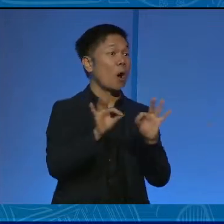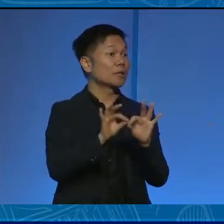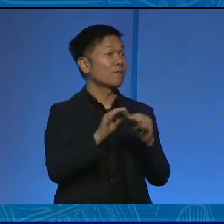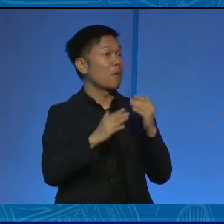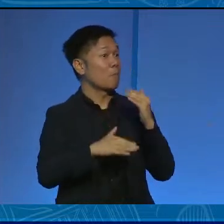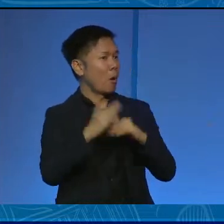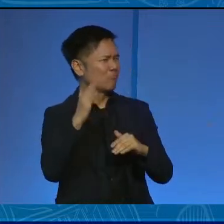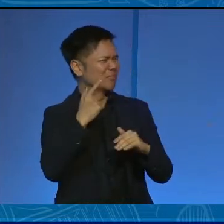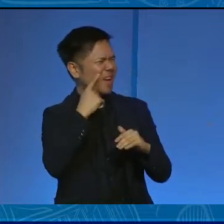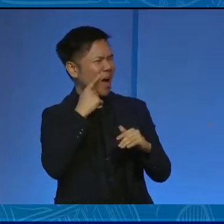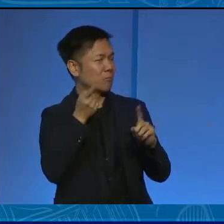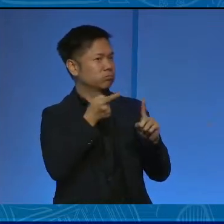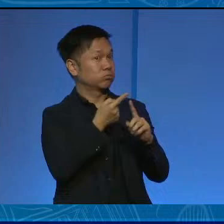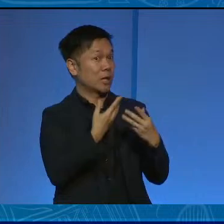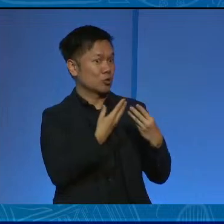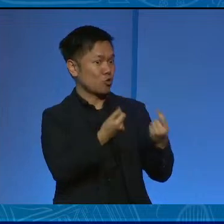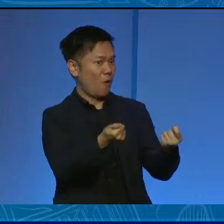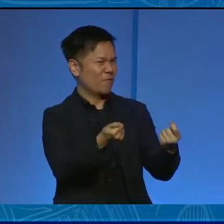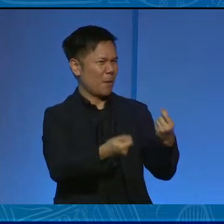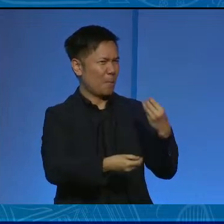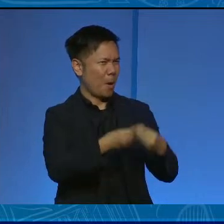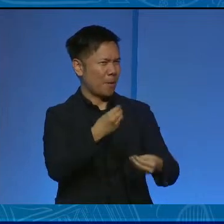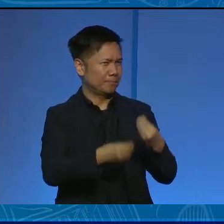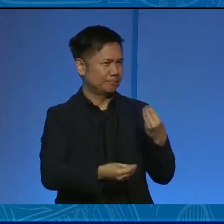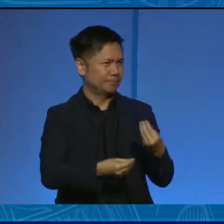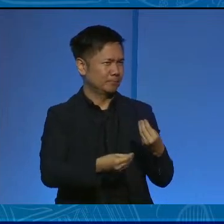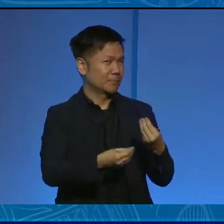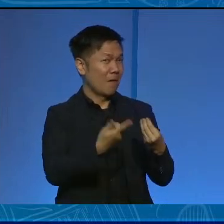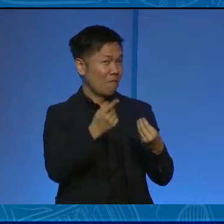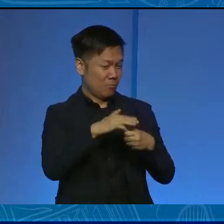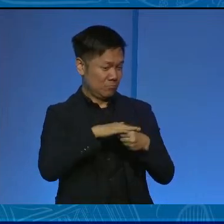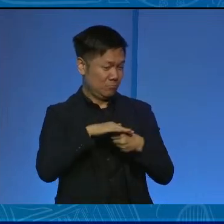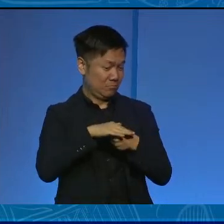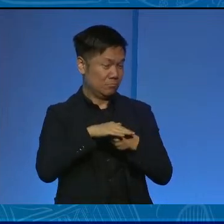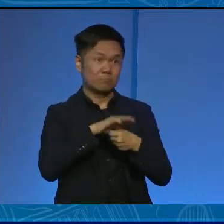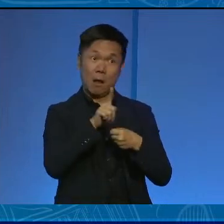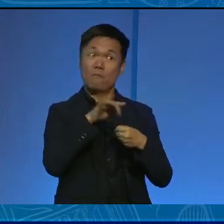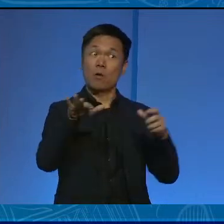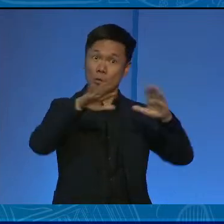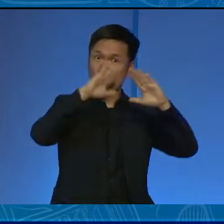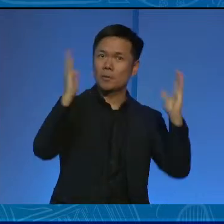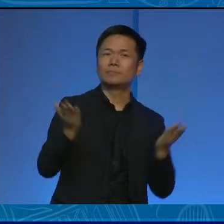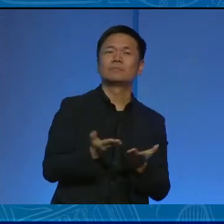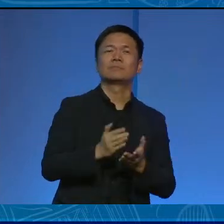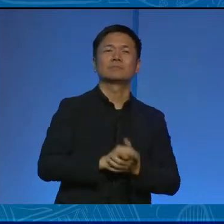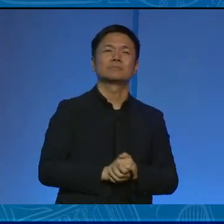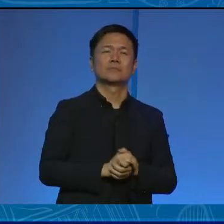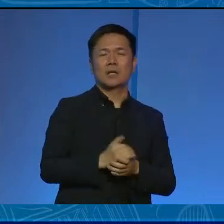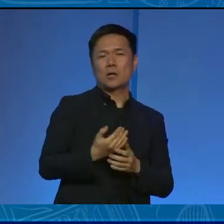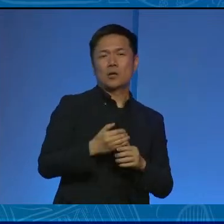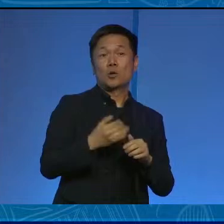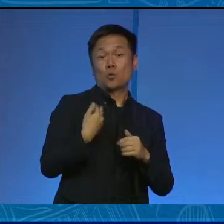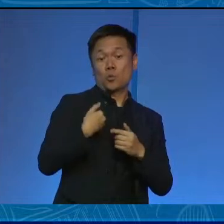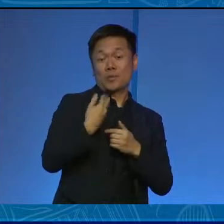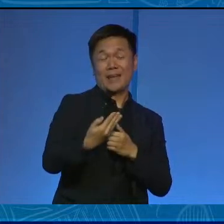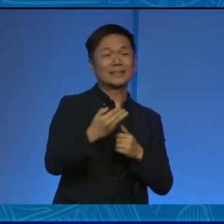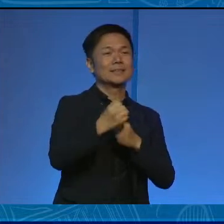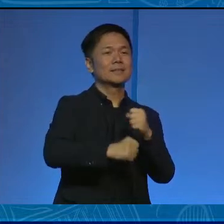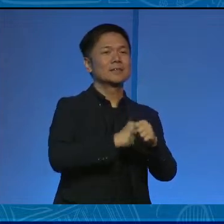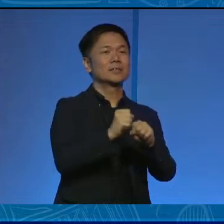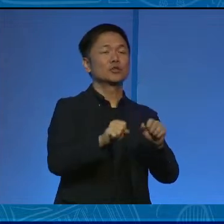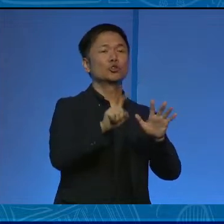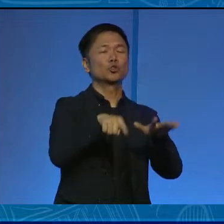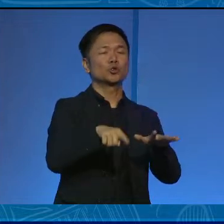challenges, not only at the national and regional levels, but globally. In June 2025, the Global